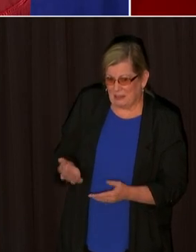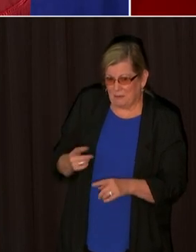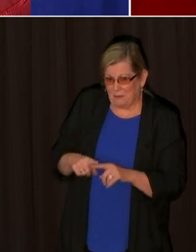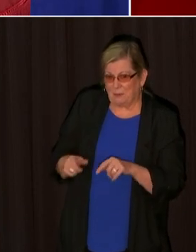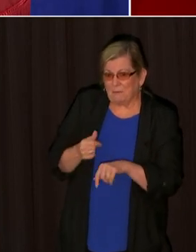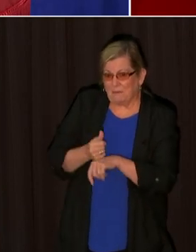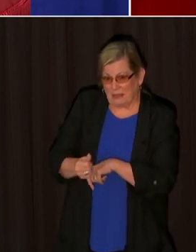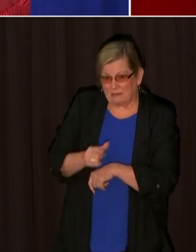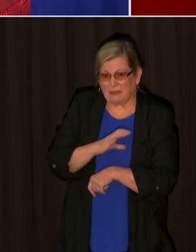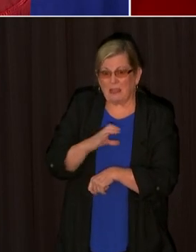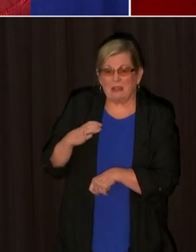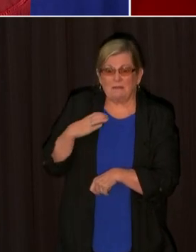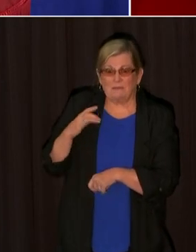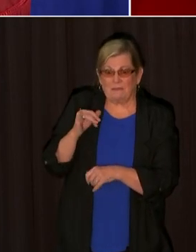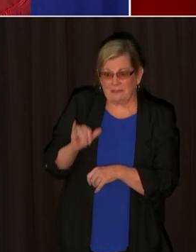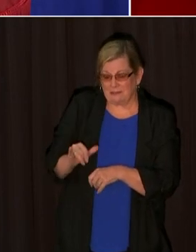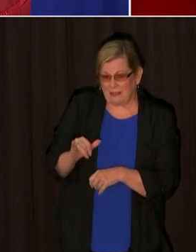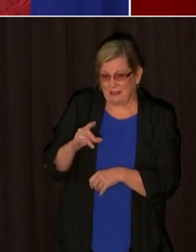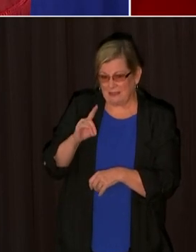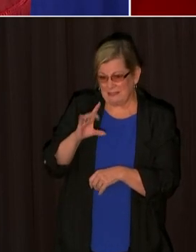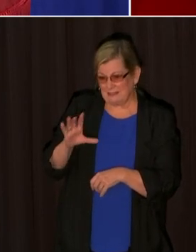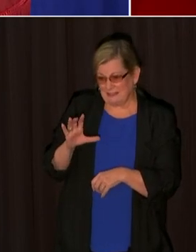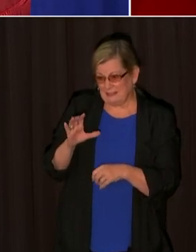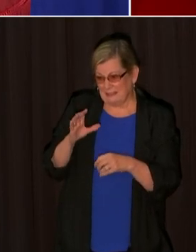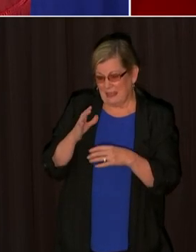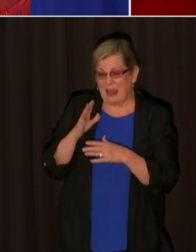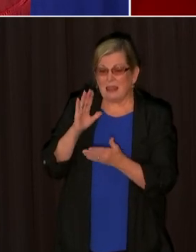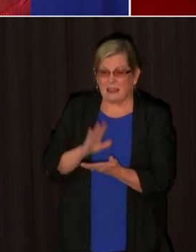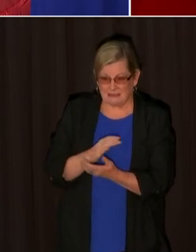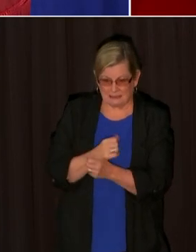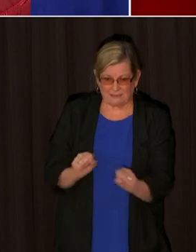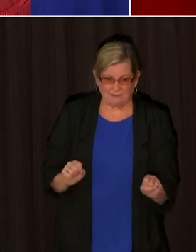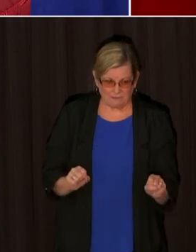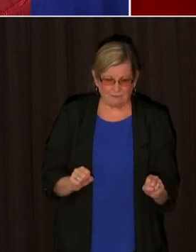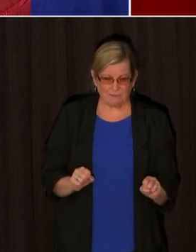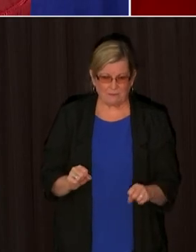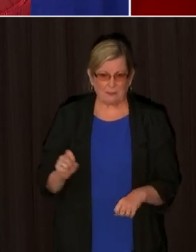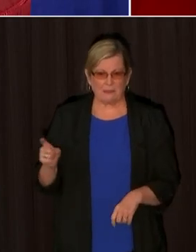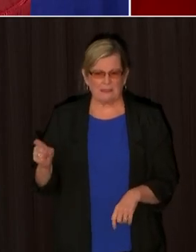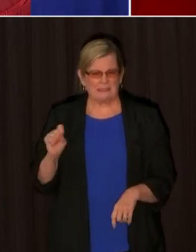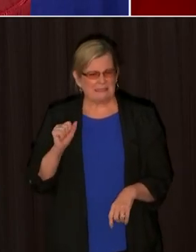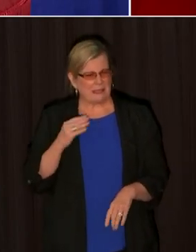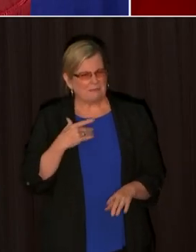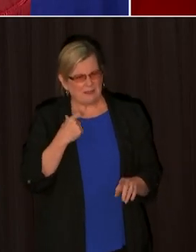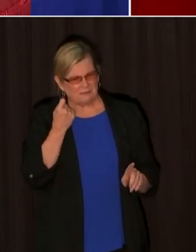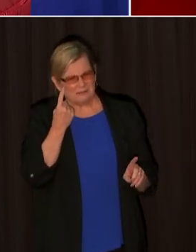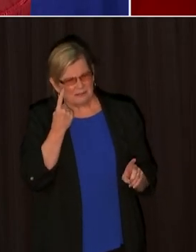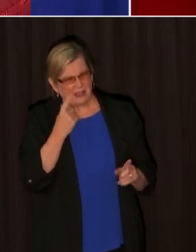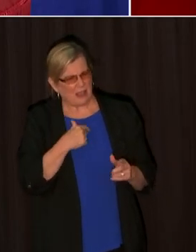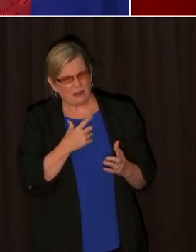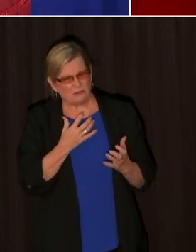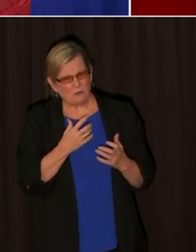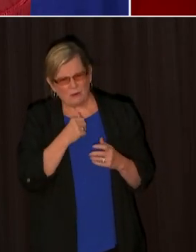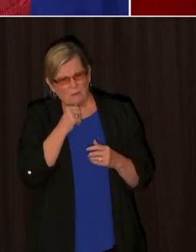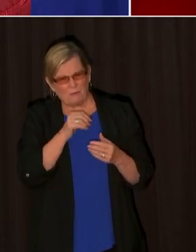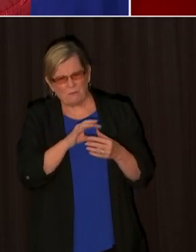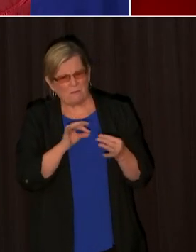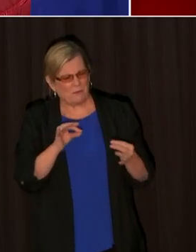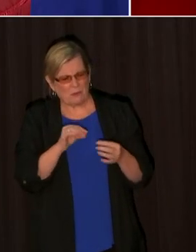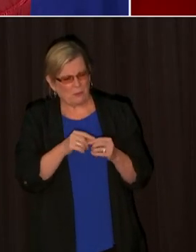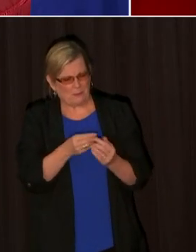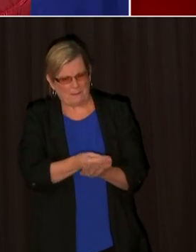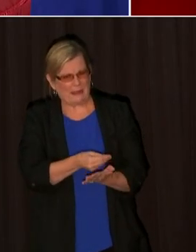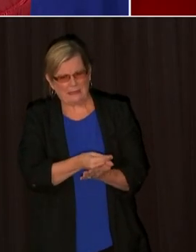from indication I got was that some of the things that they proposed, but kind of the non-monetary things they proposed,